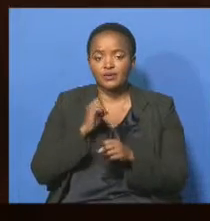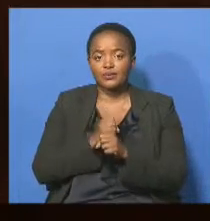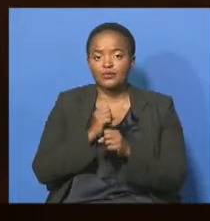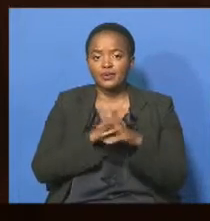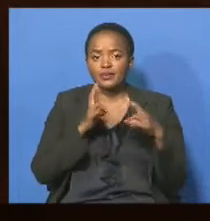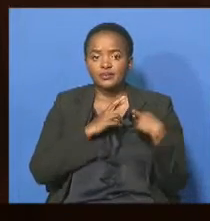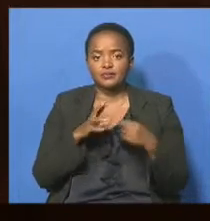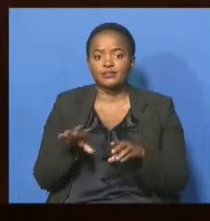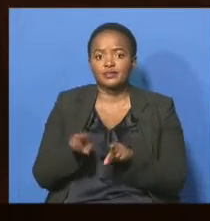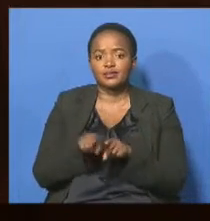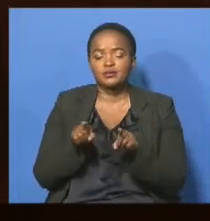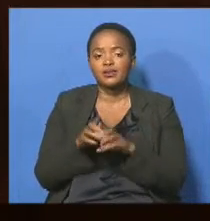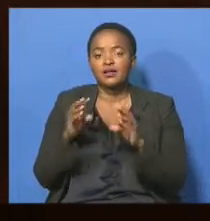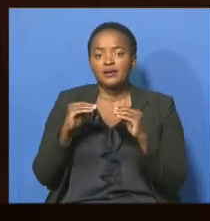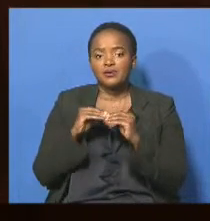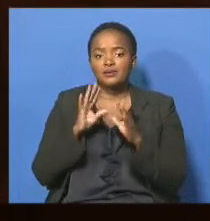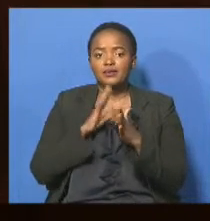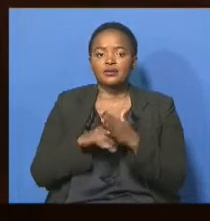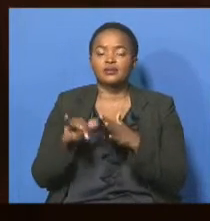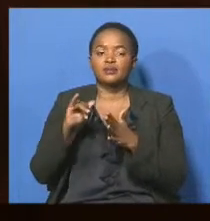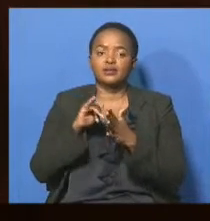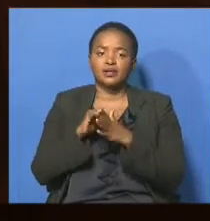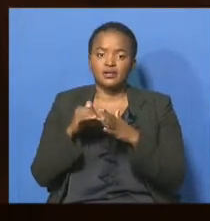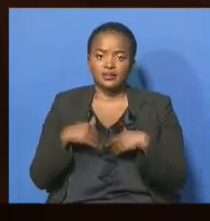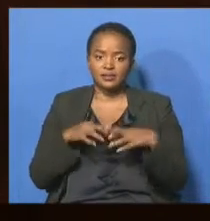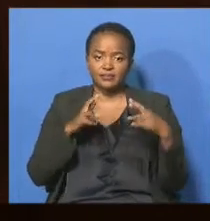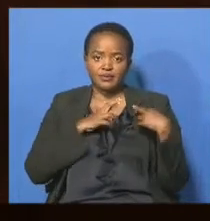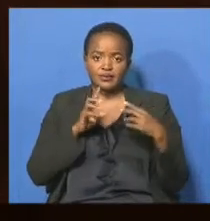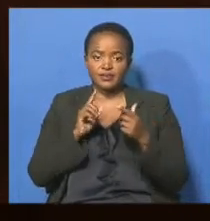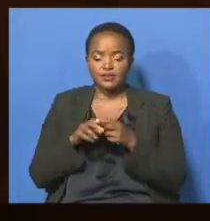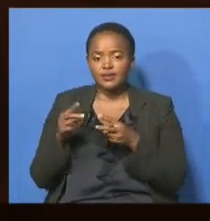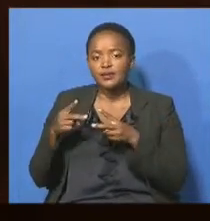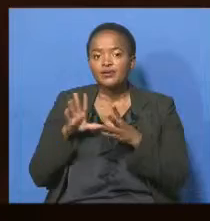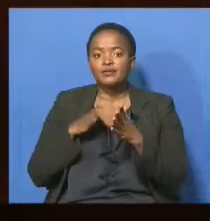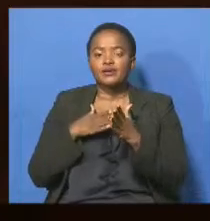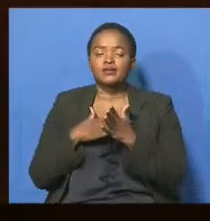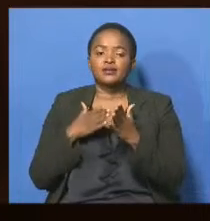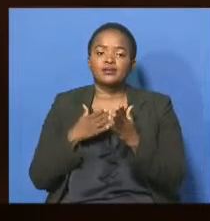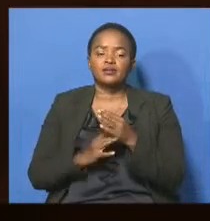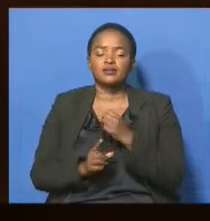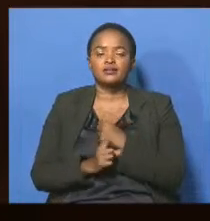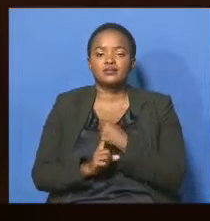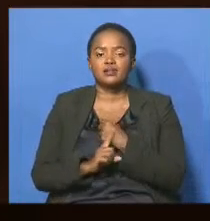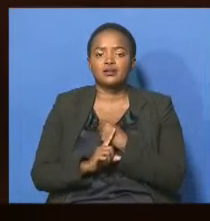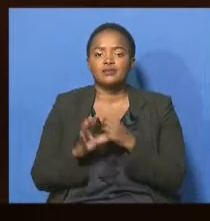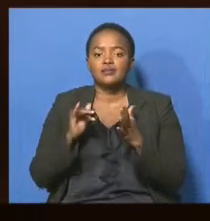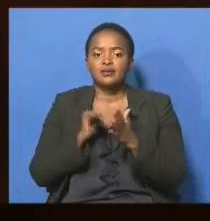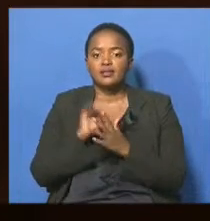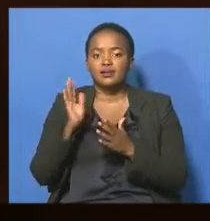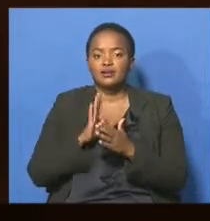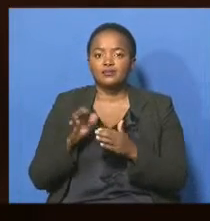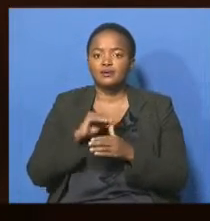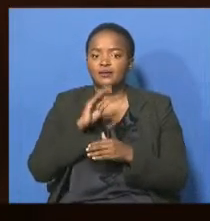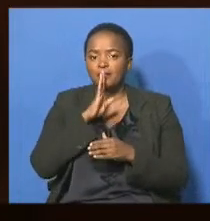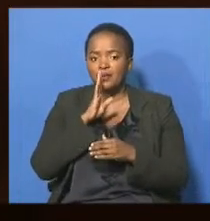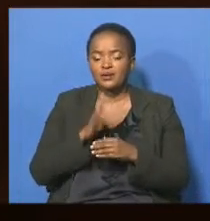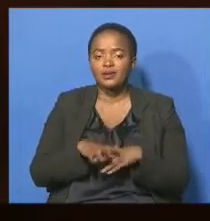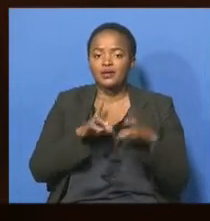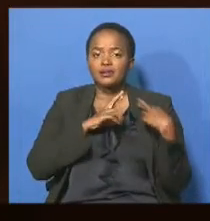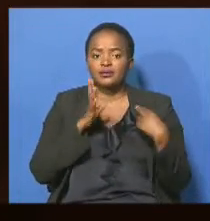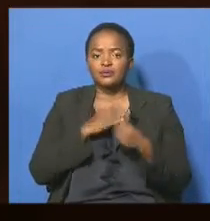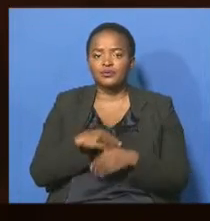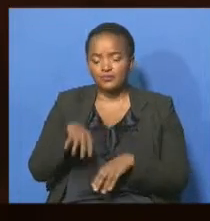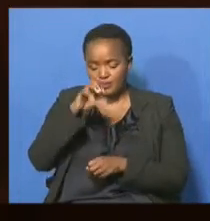is an equal partner. Everyone has a role to play in the fight against crime. It can never be left to the